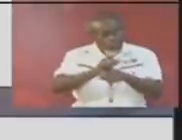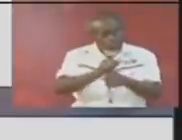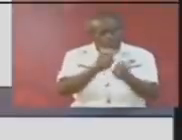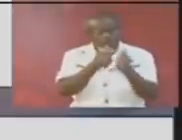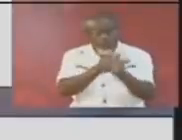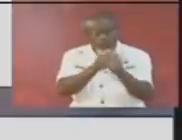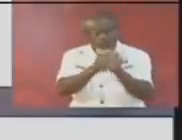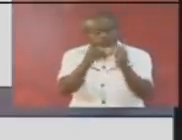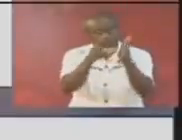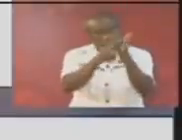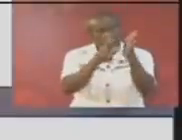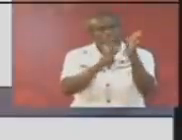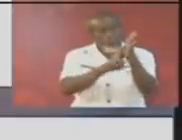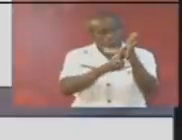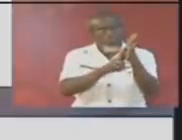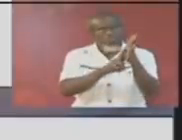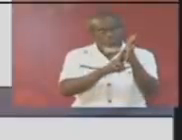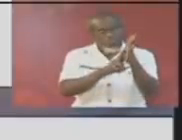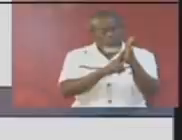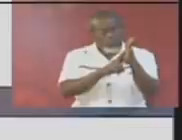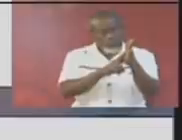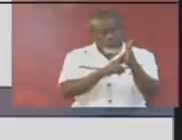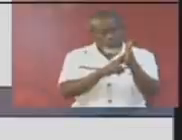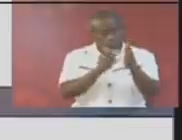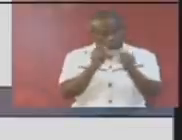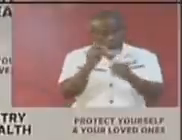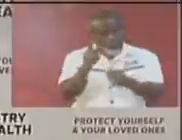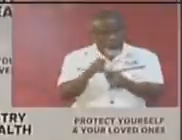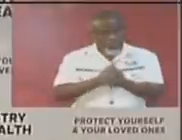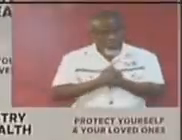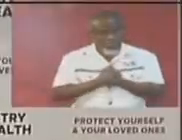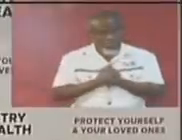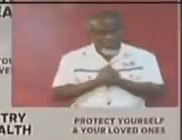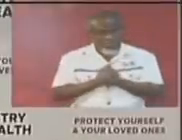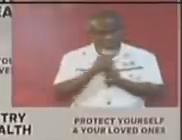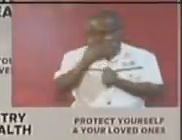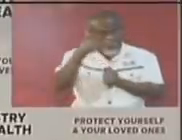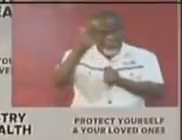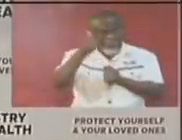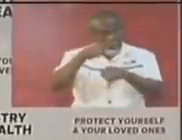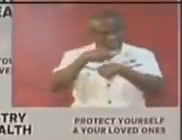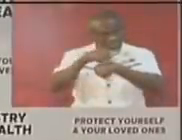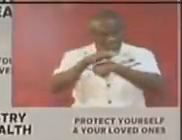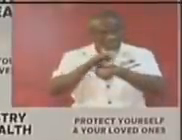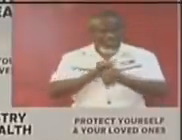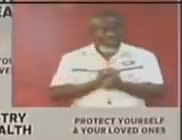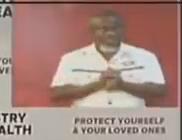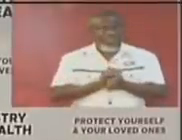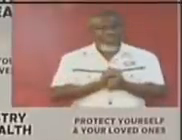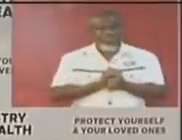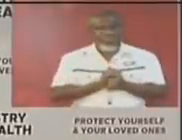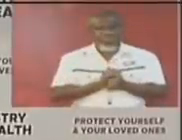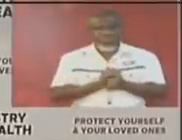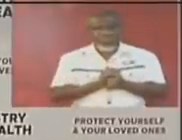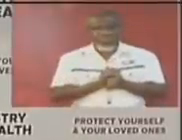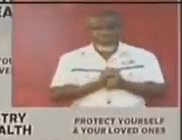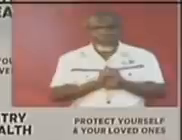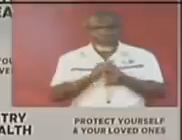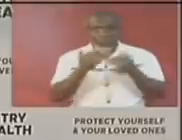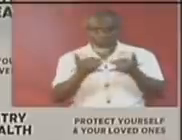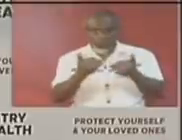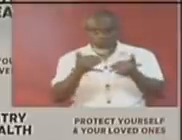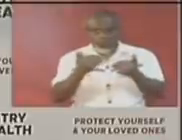most important message. Thank you very much, Dr. Mohammed. We go now to a follow-up question from TV6,